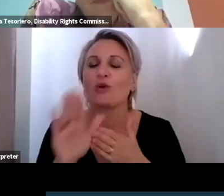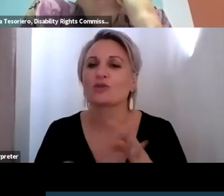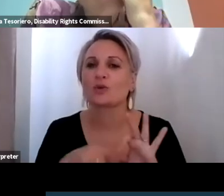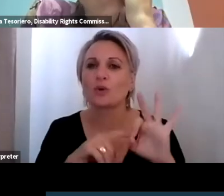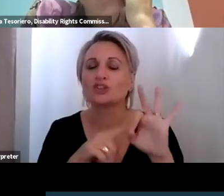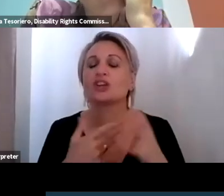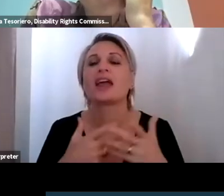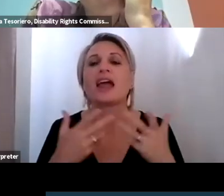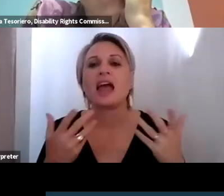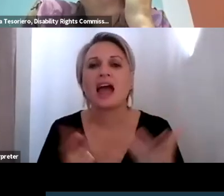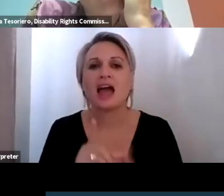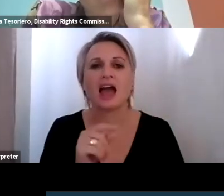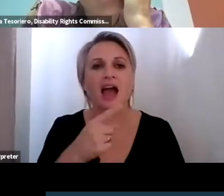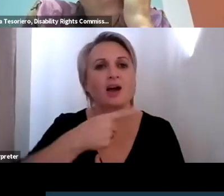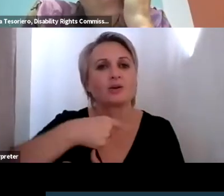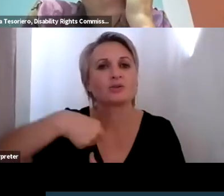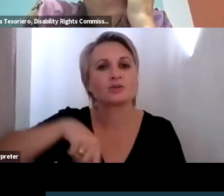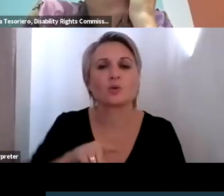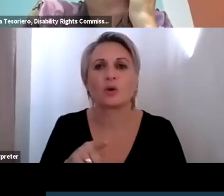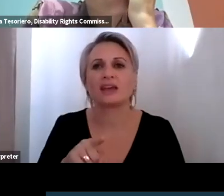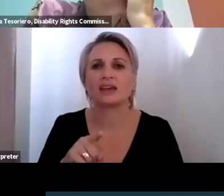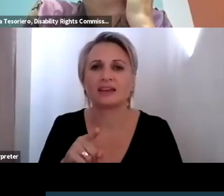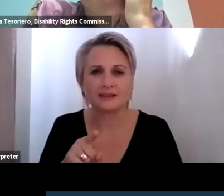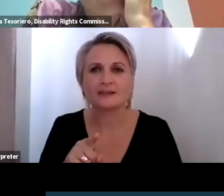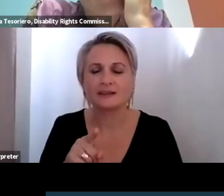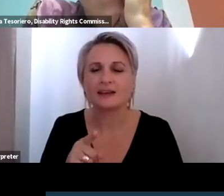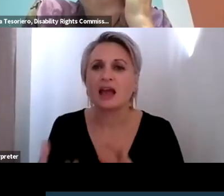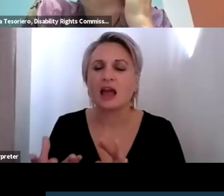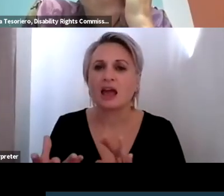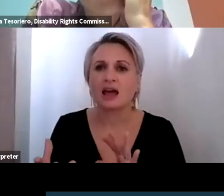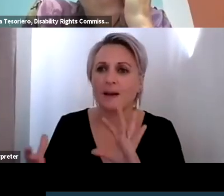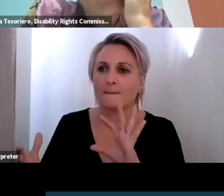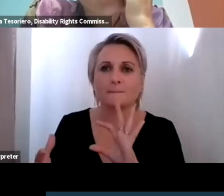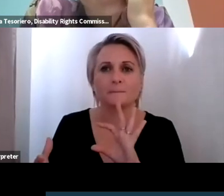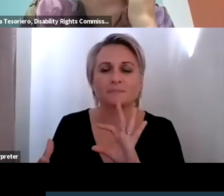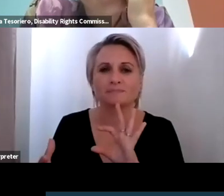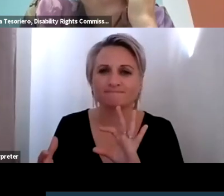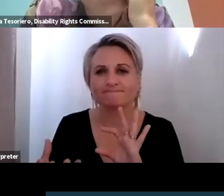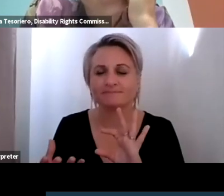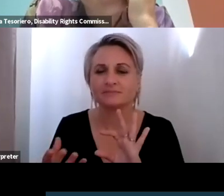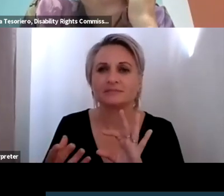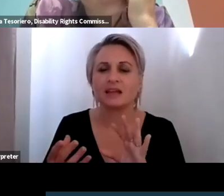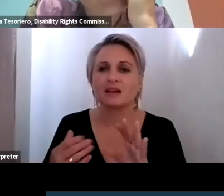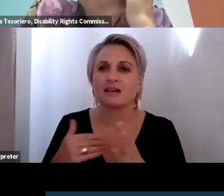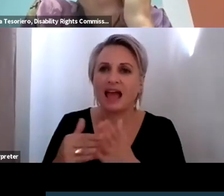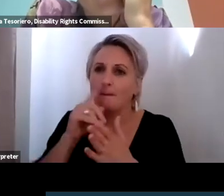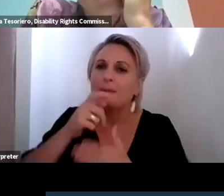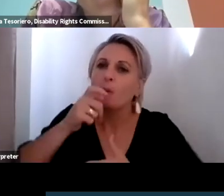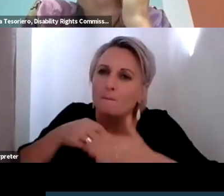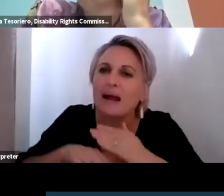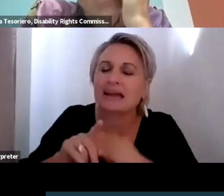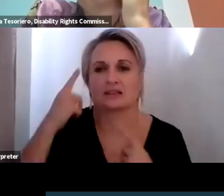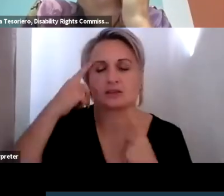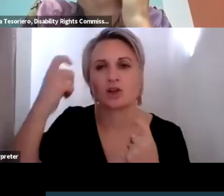how do we get people on board? And I think early when we started, Martin, you